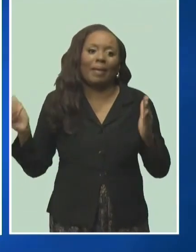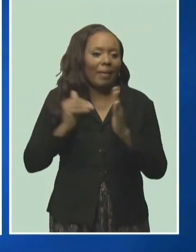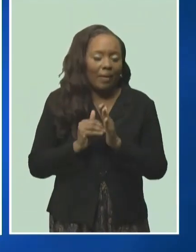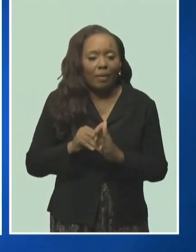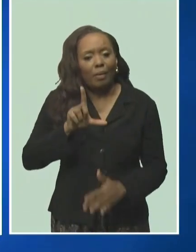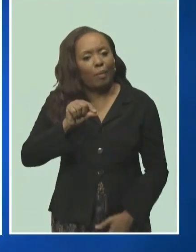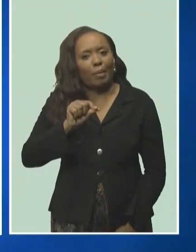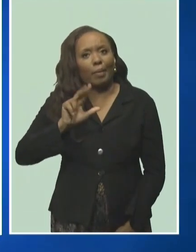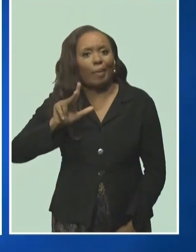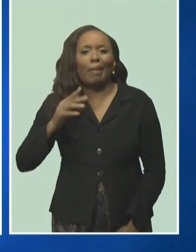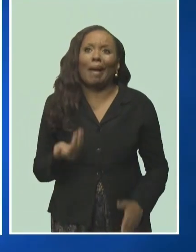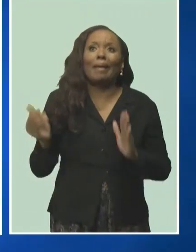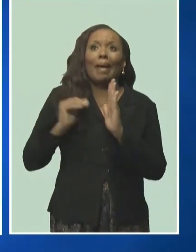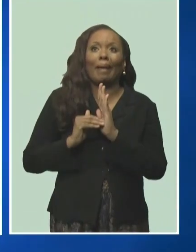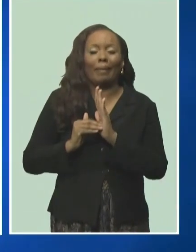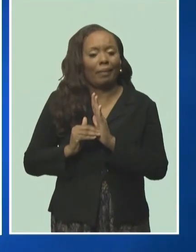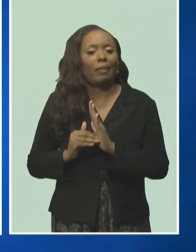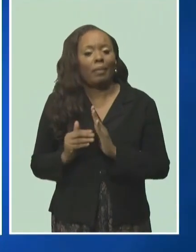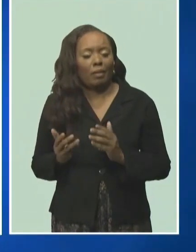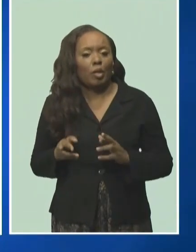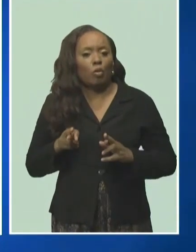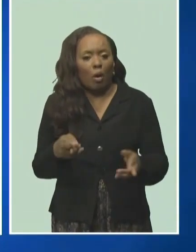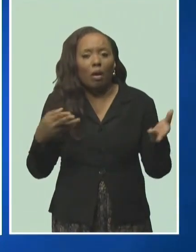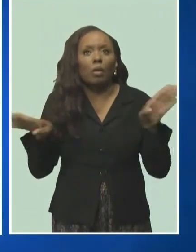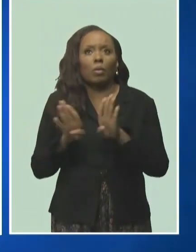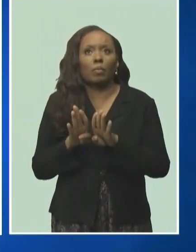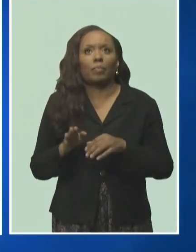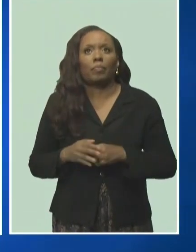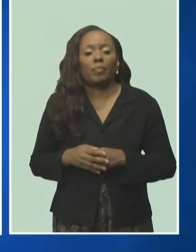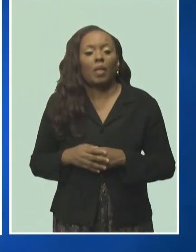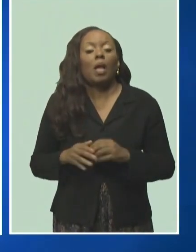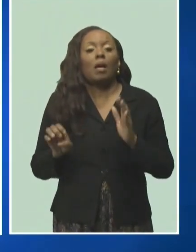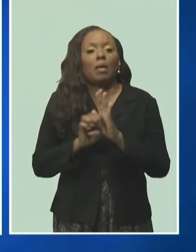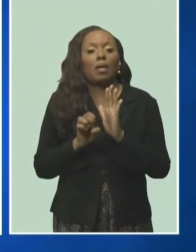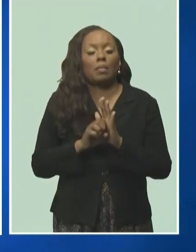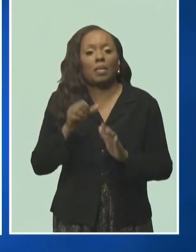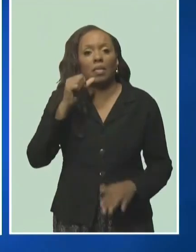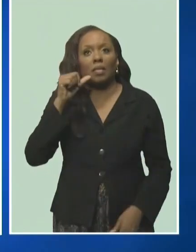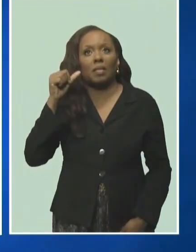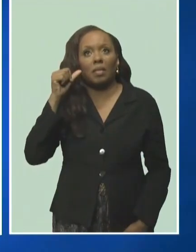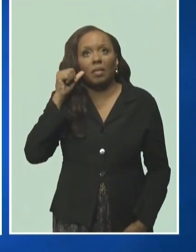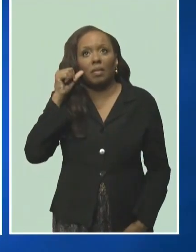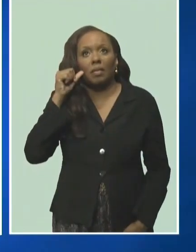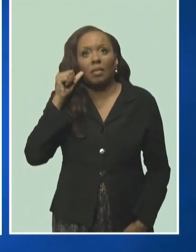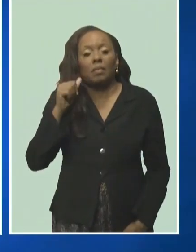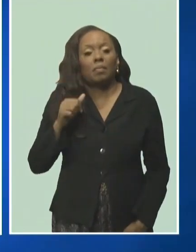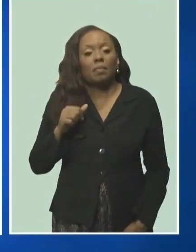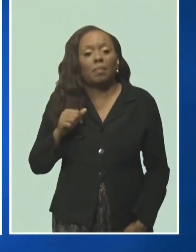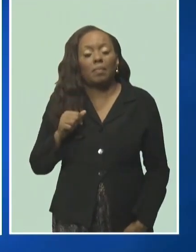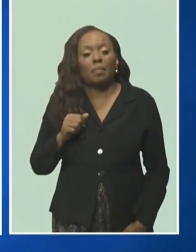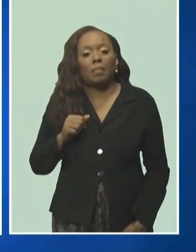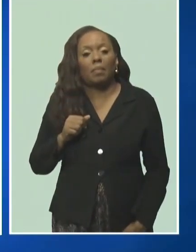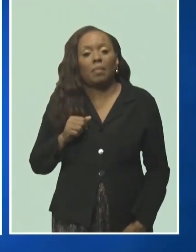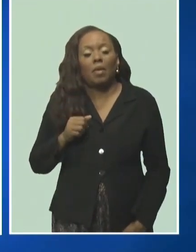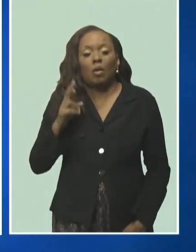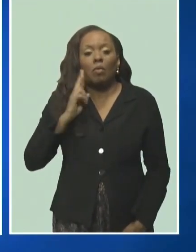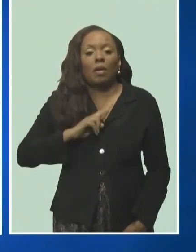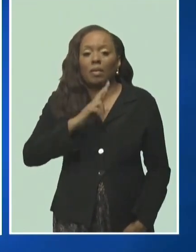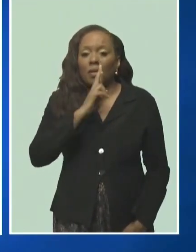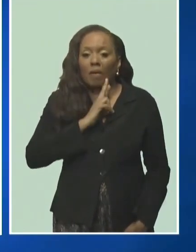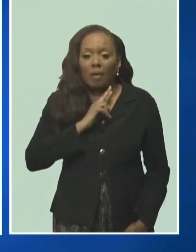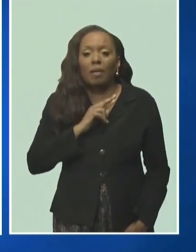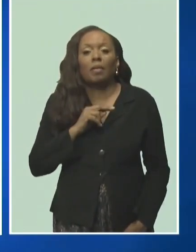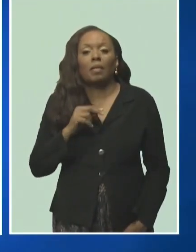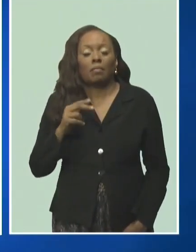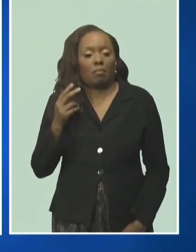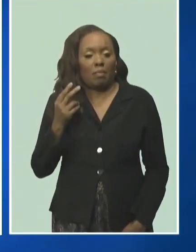exact same thing. As a result of this, Roundhouse, for example, yesterday, they had 12 cancellations for their Sunday brunch. They had to cancel